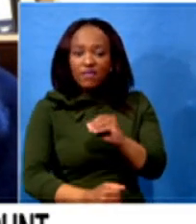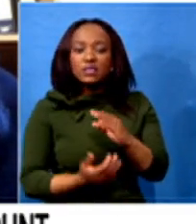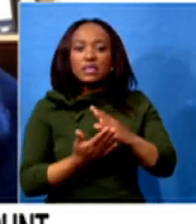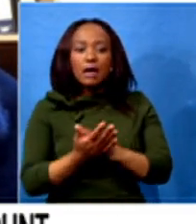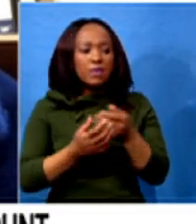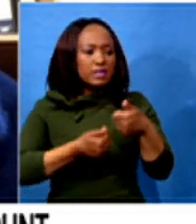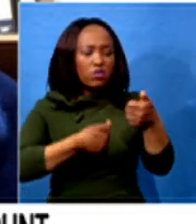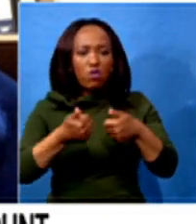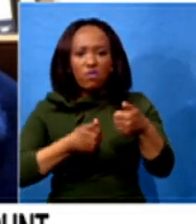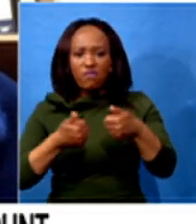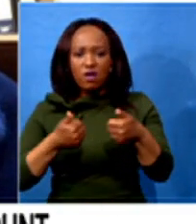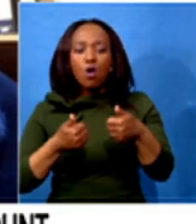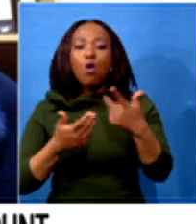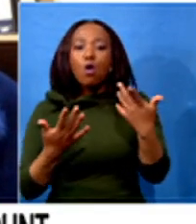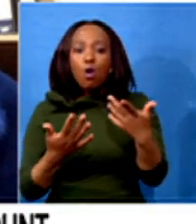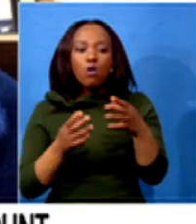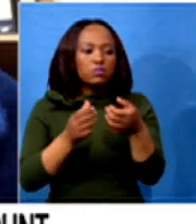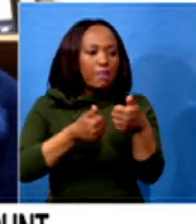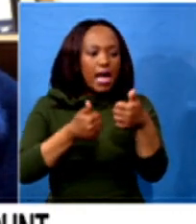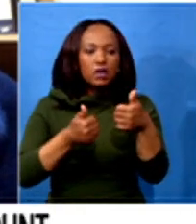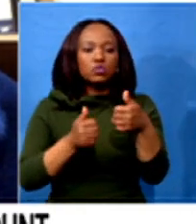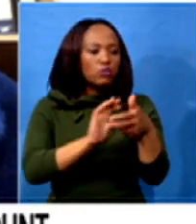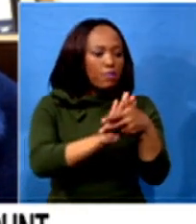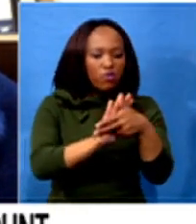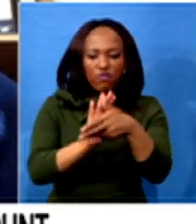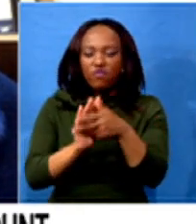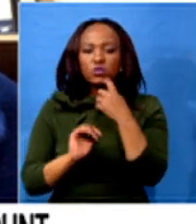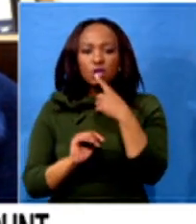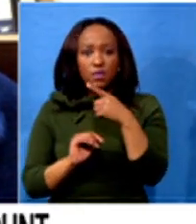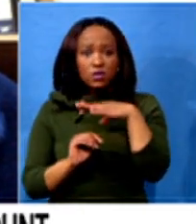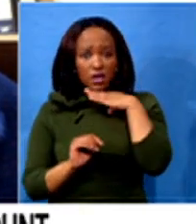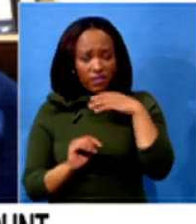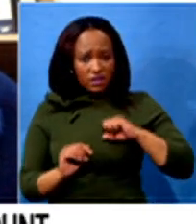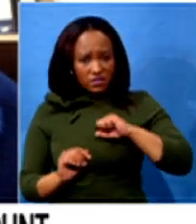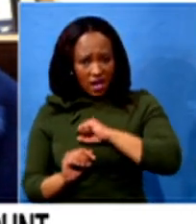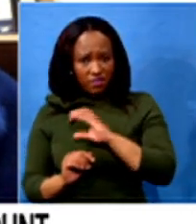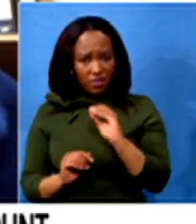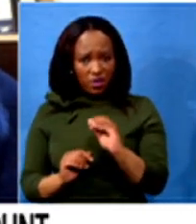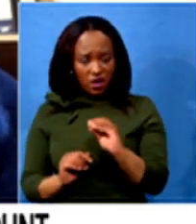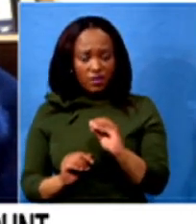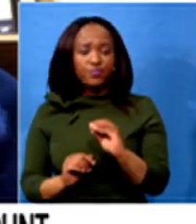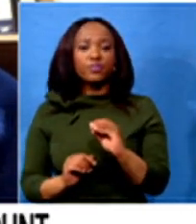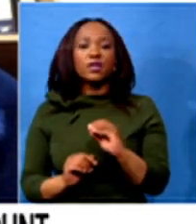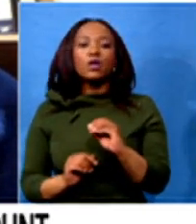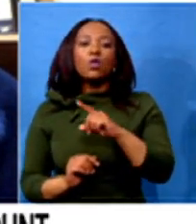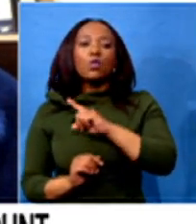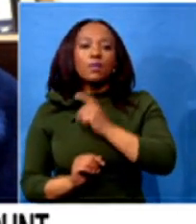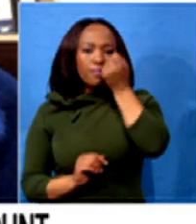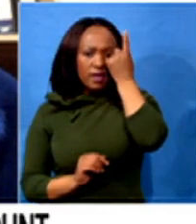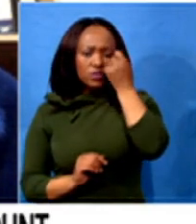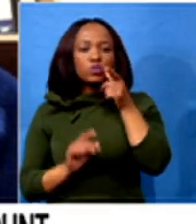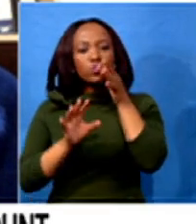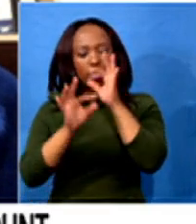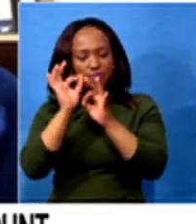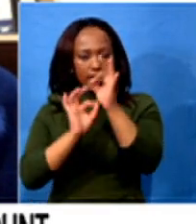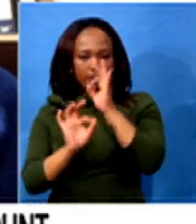a reasonable time for people who are desperate, do you have sufficient capacity? Because I understand the explanation you